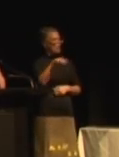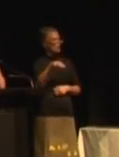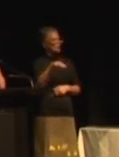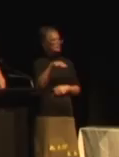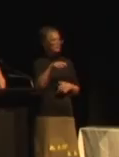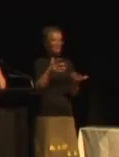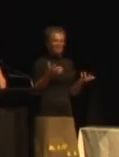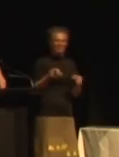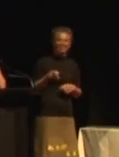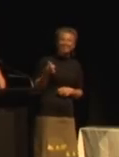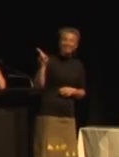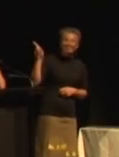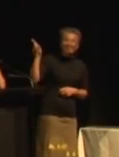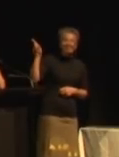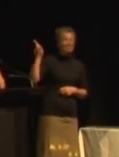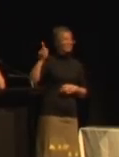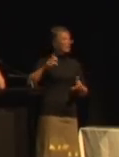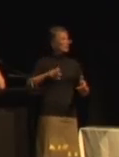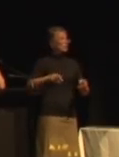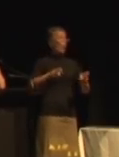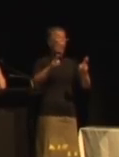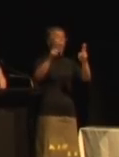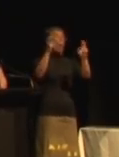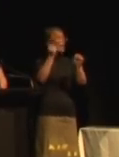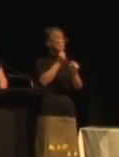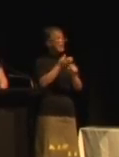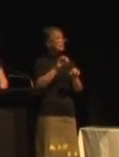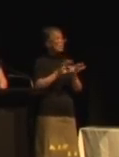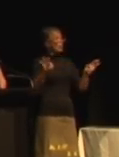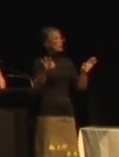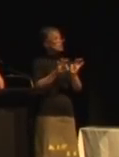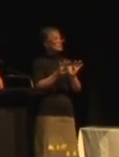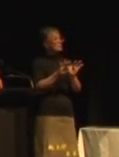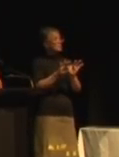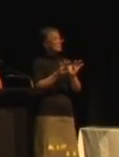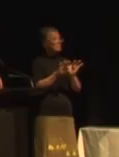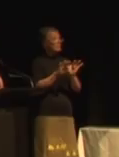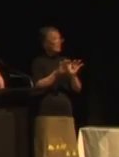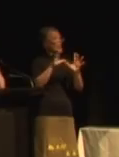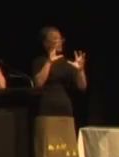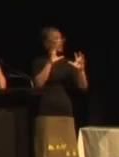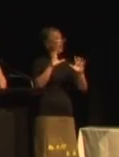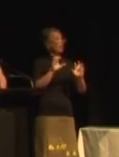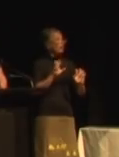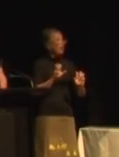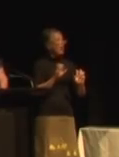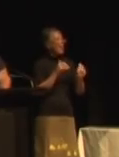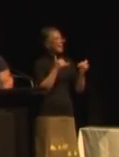8 meters tall, originally made of wood, he rotted, and the replacement is built to last out of fiberglass and sheet metal.